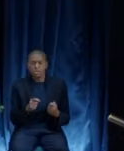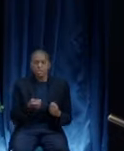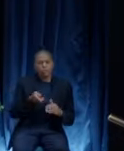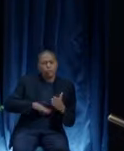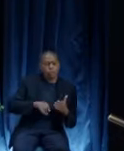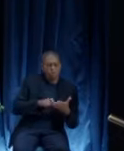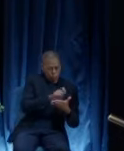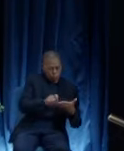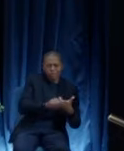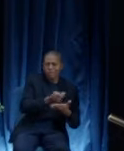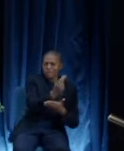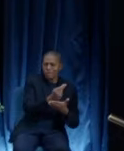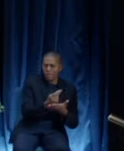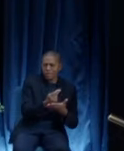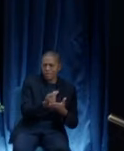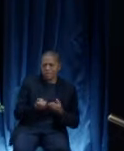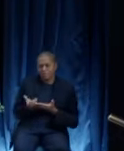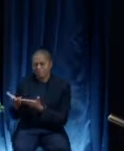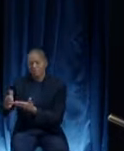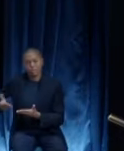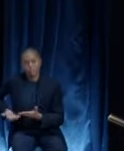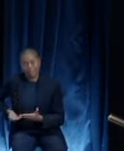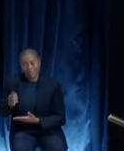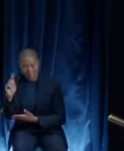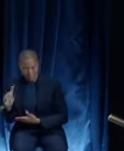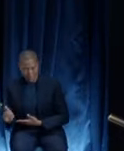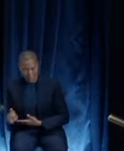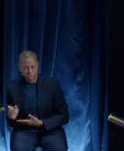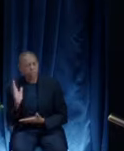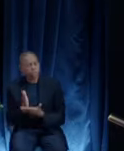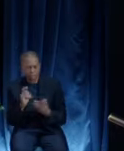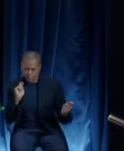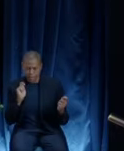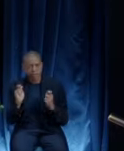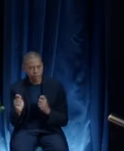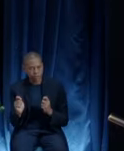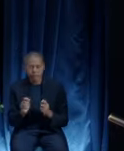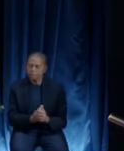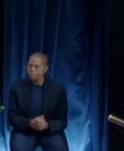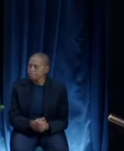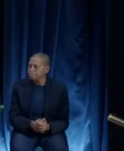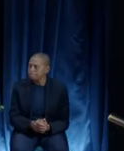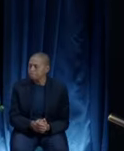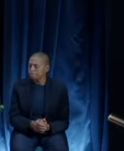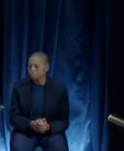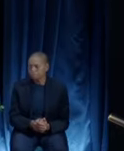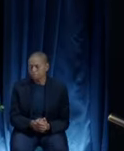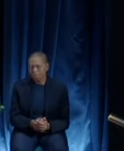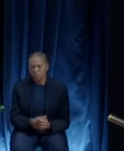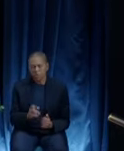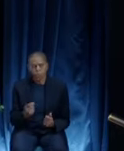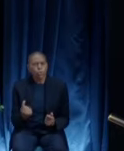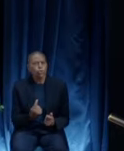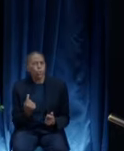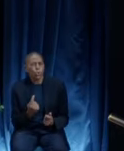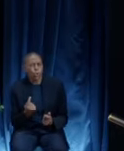have that also being, you know, so there is a definite shift in terms of its centrality,